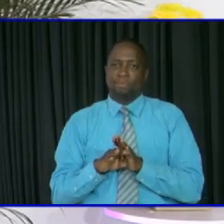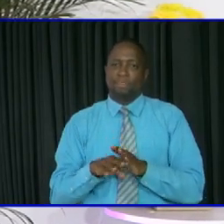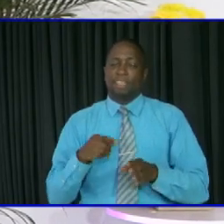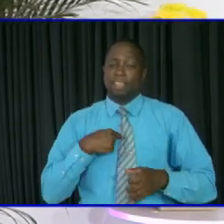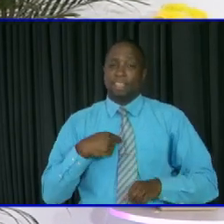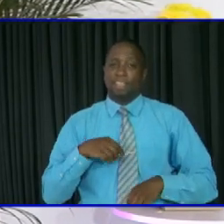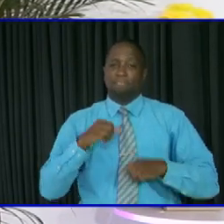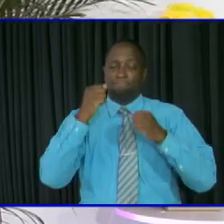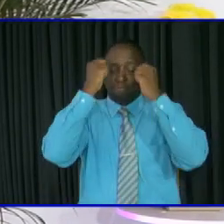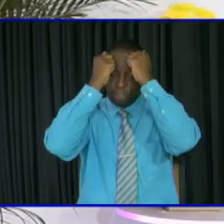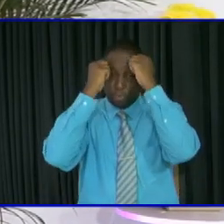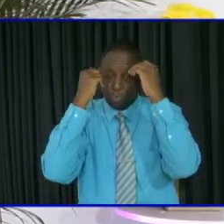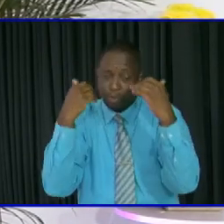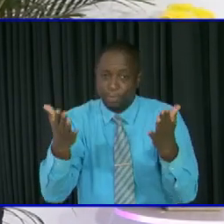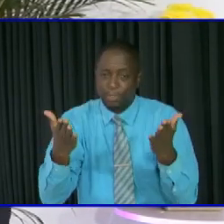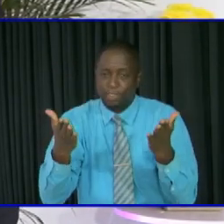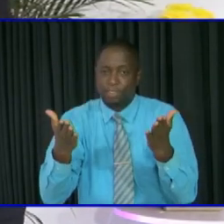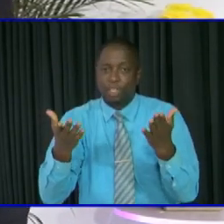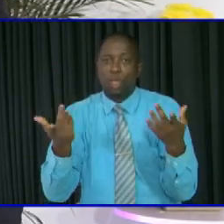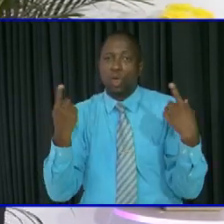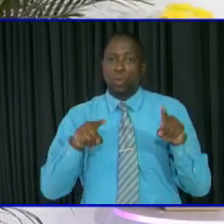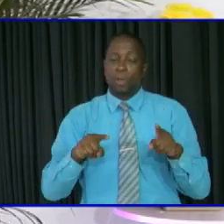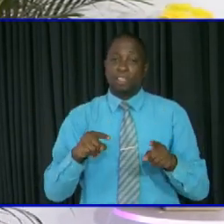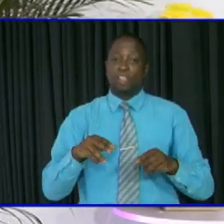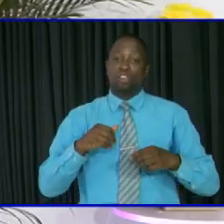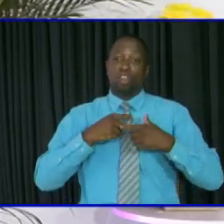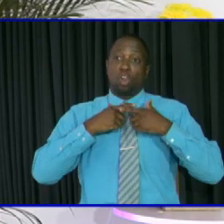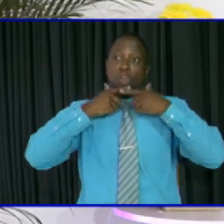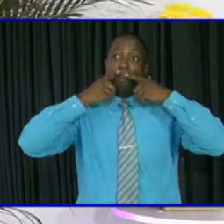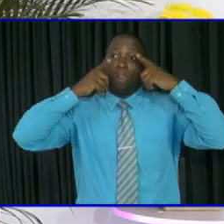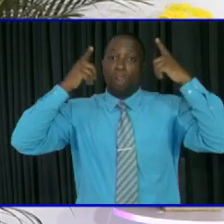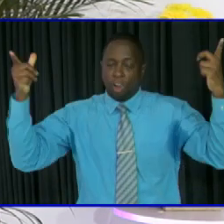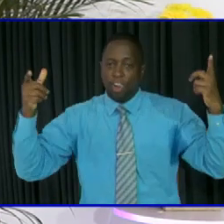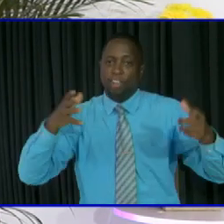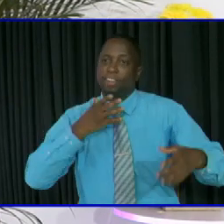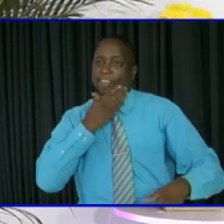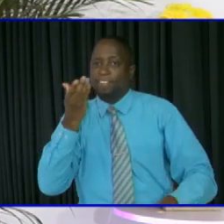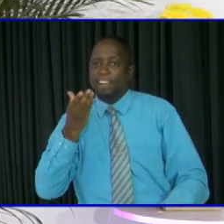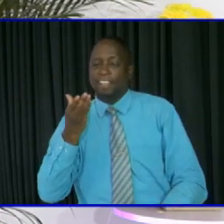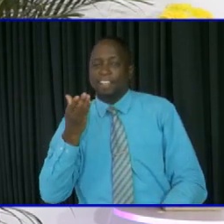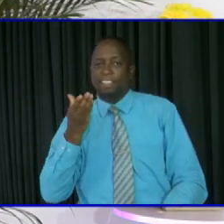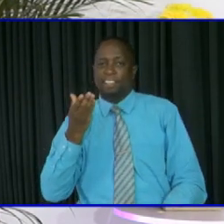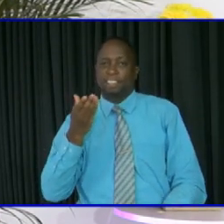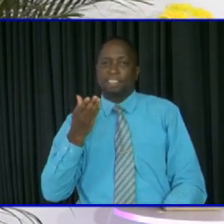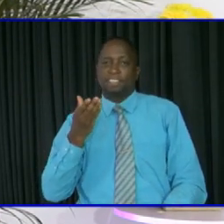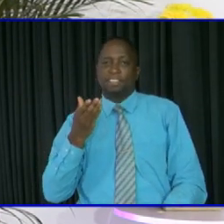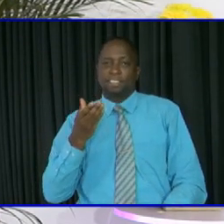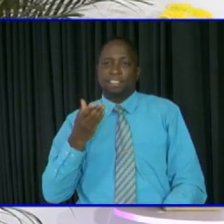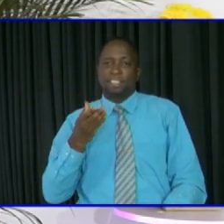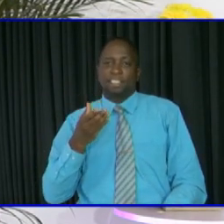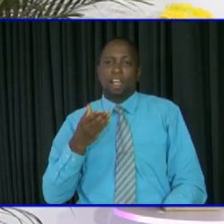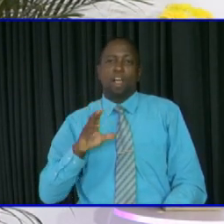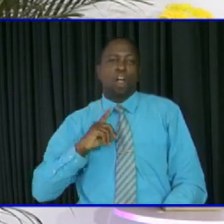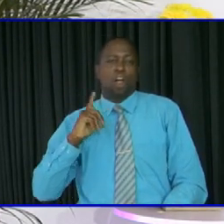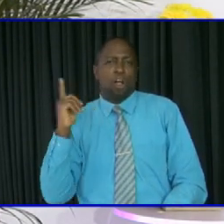that when the loud cry is made, all